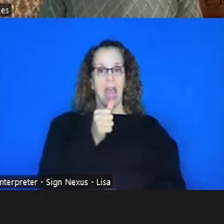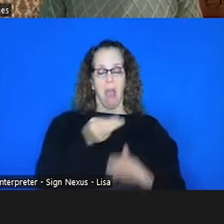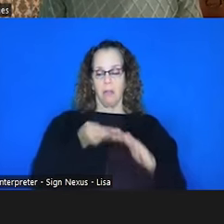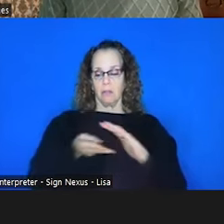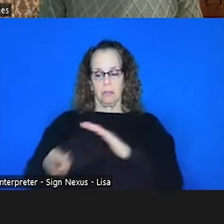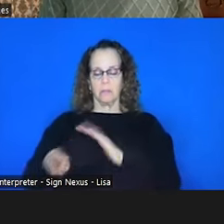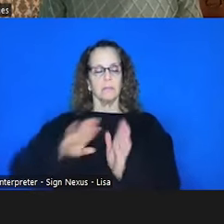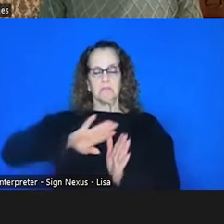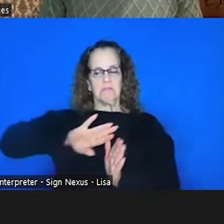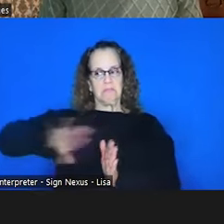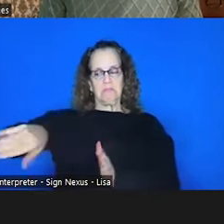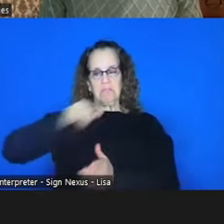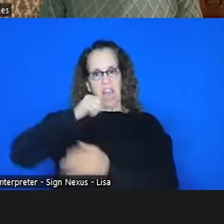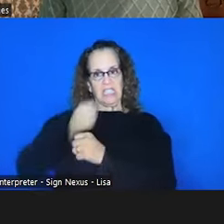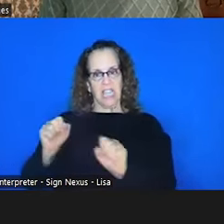the parks.